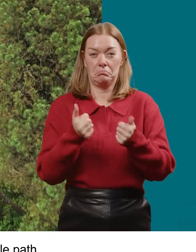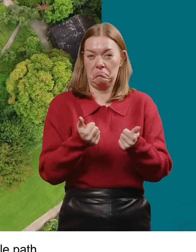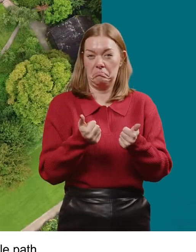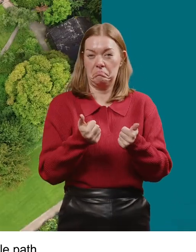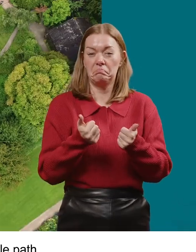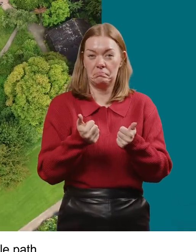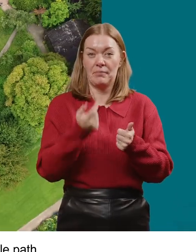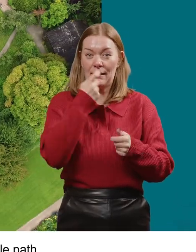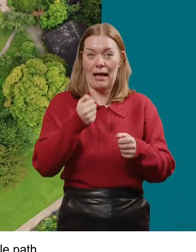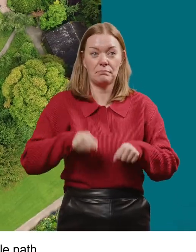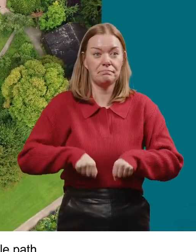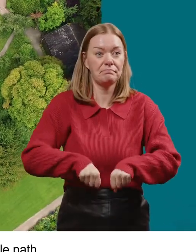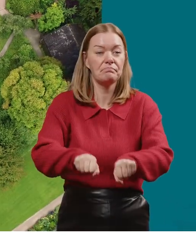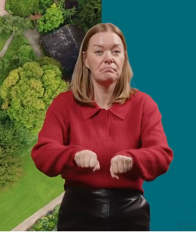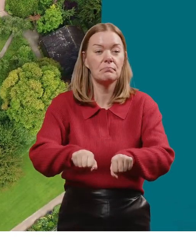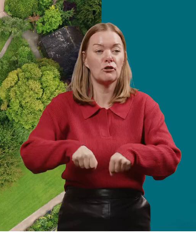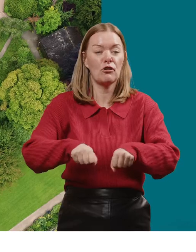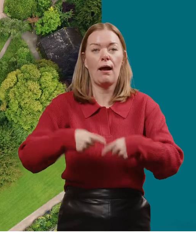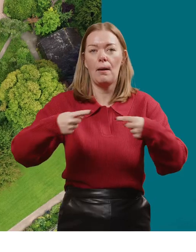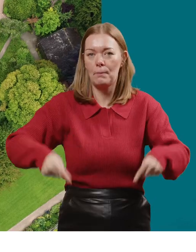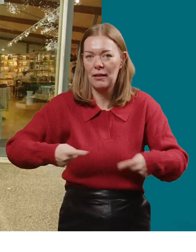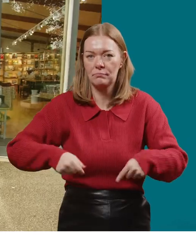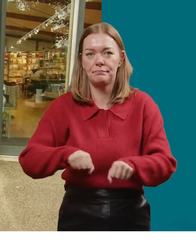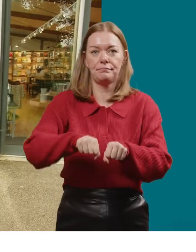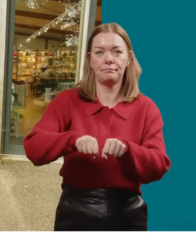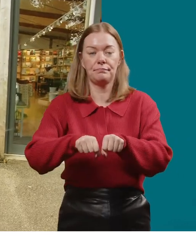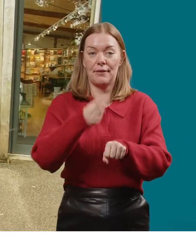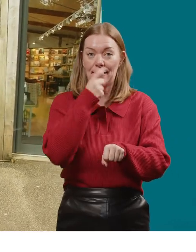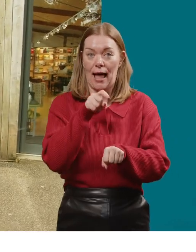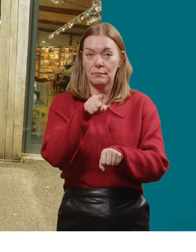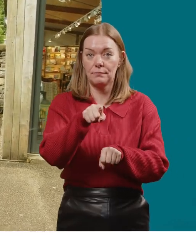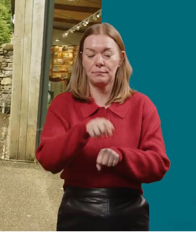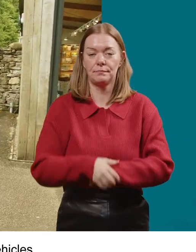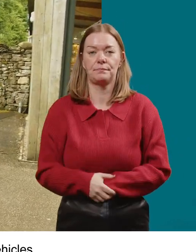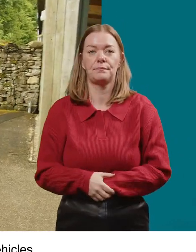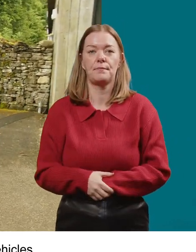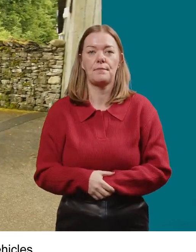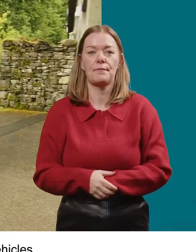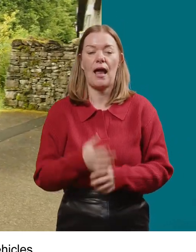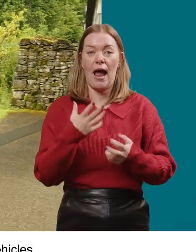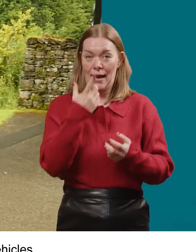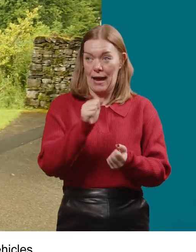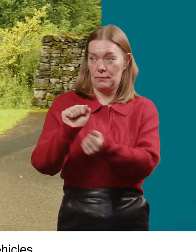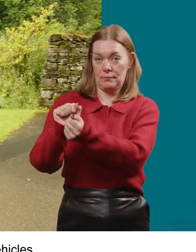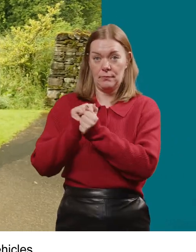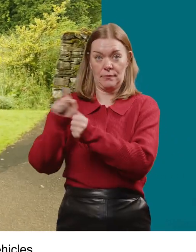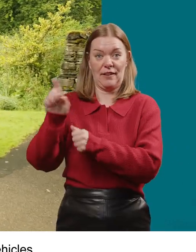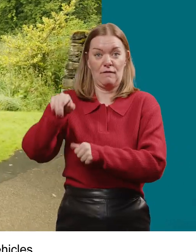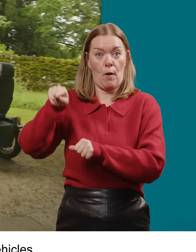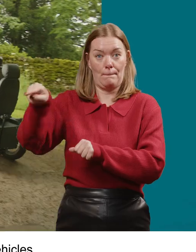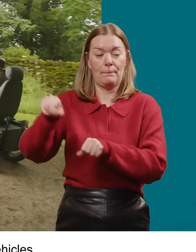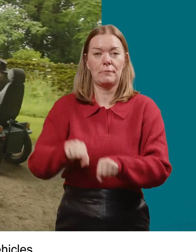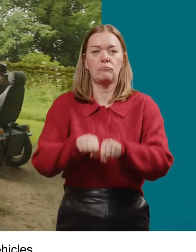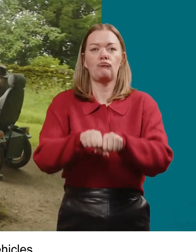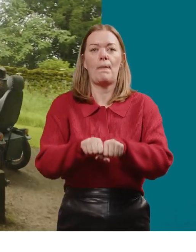accessible path and is suitable for pushchairs, those with reduced mobility and trampers. 2 powered mobility vehicles, or